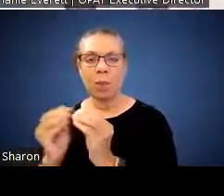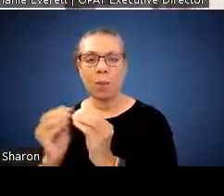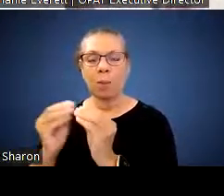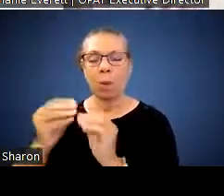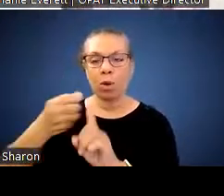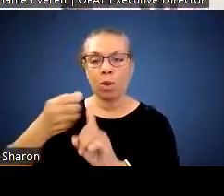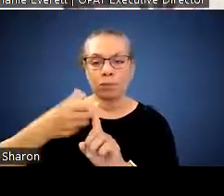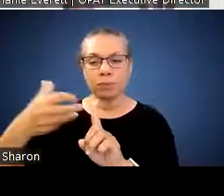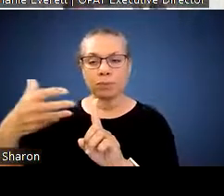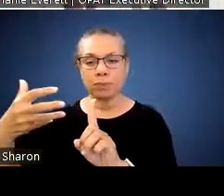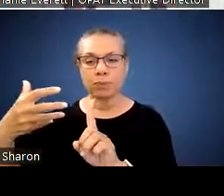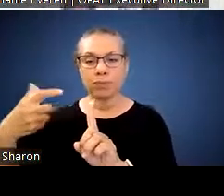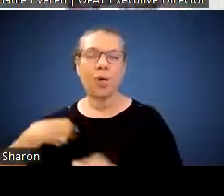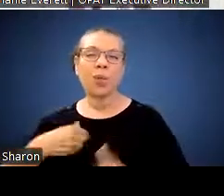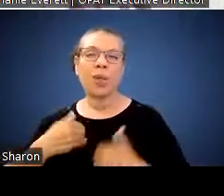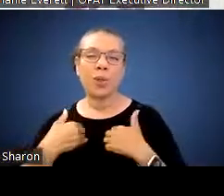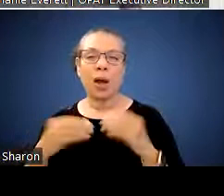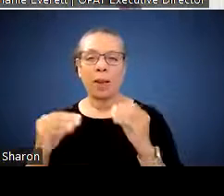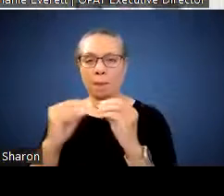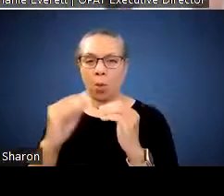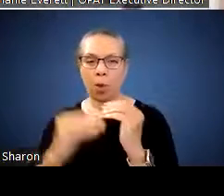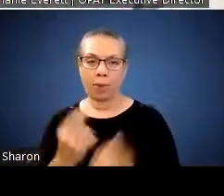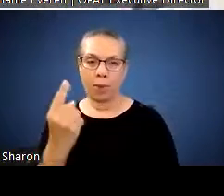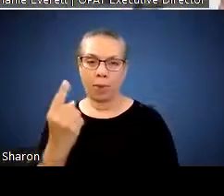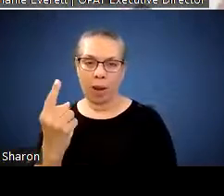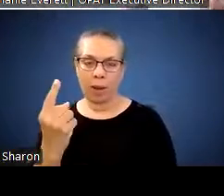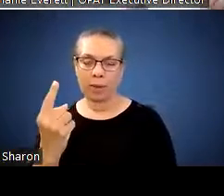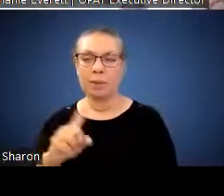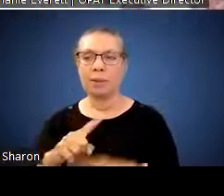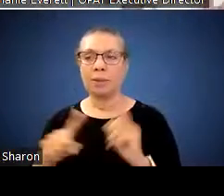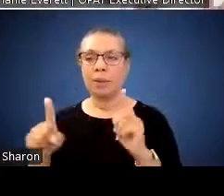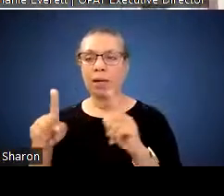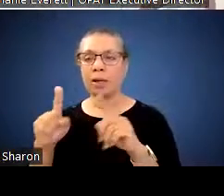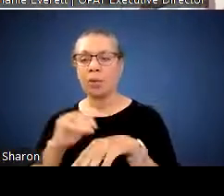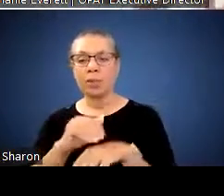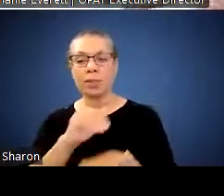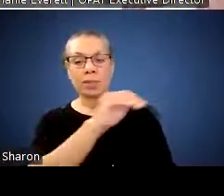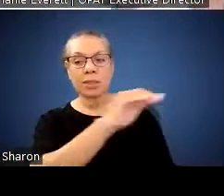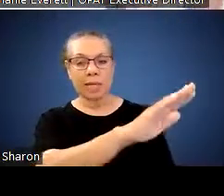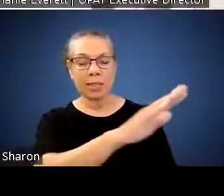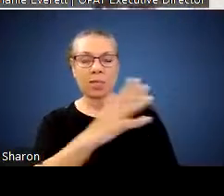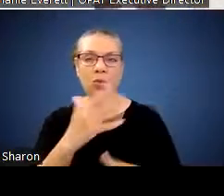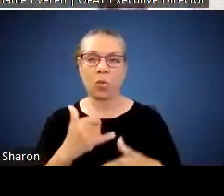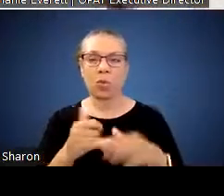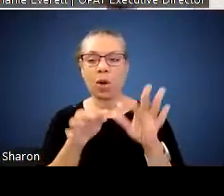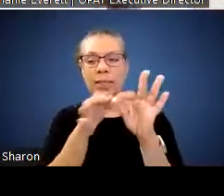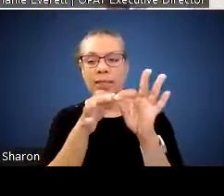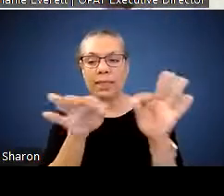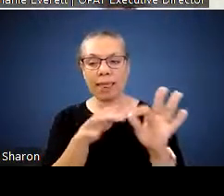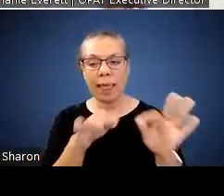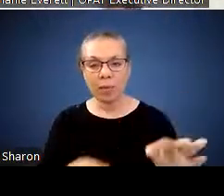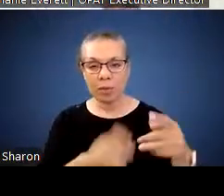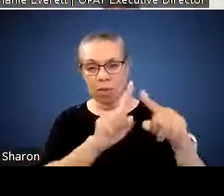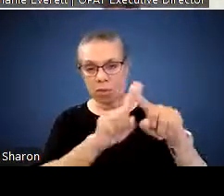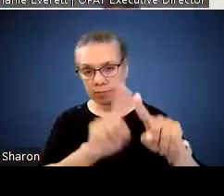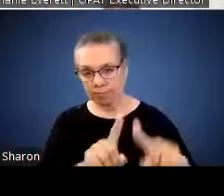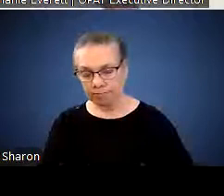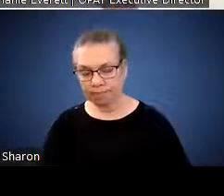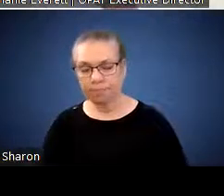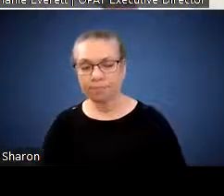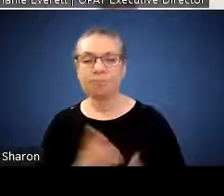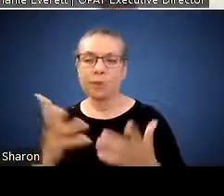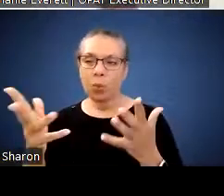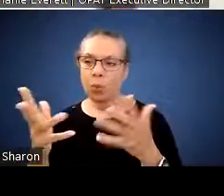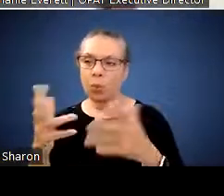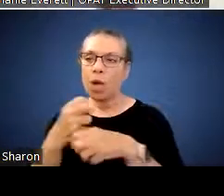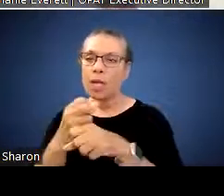we're trying to come up with multiple ones, but we had it sent out so that we have it in different languages. We are really trying to make sure that